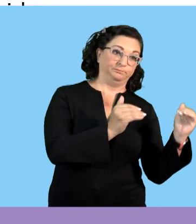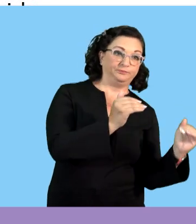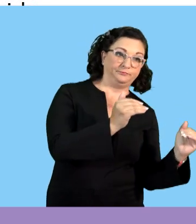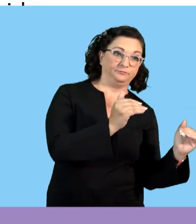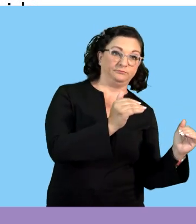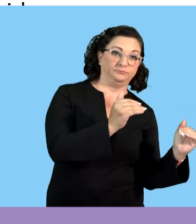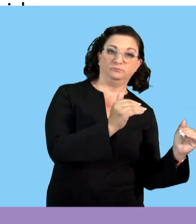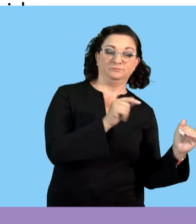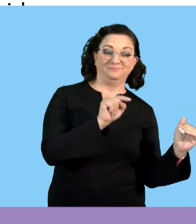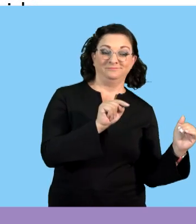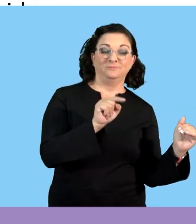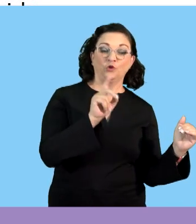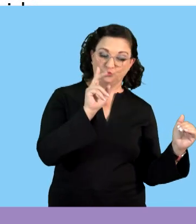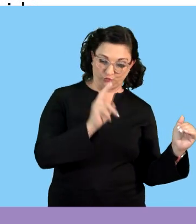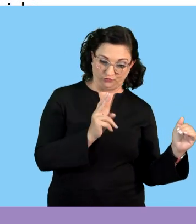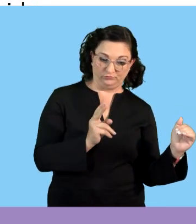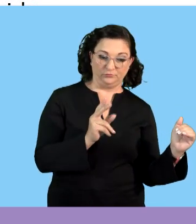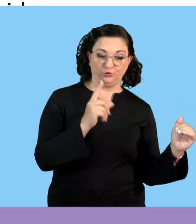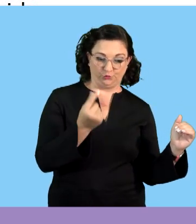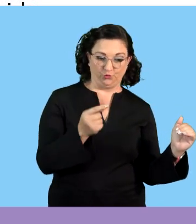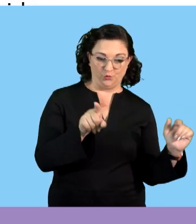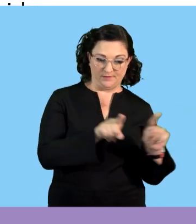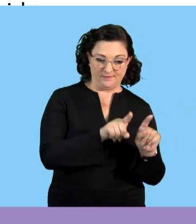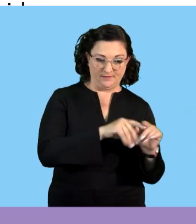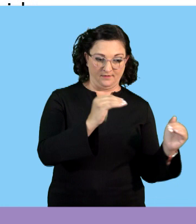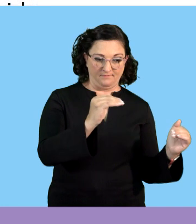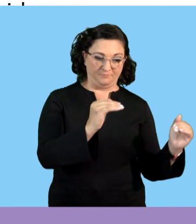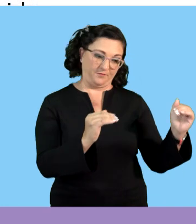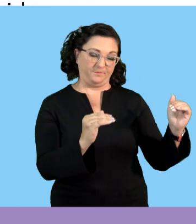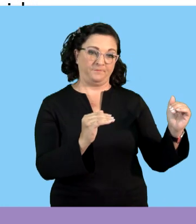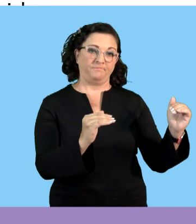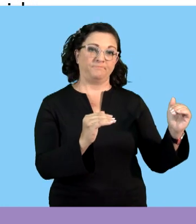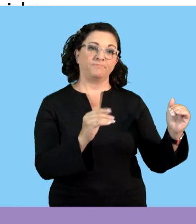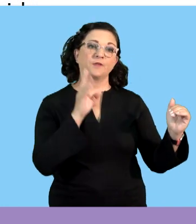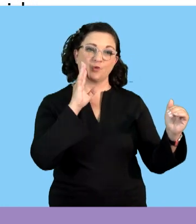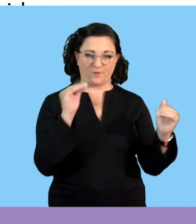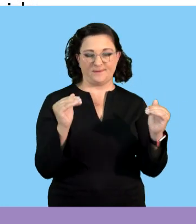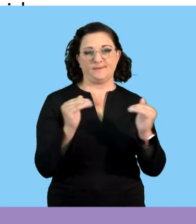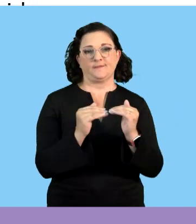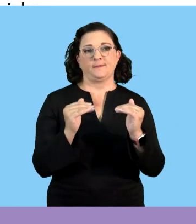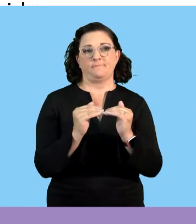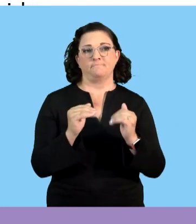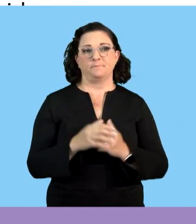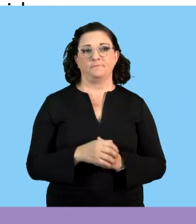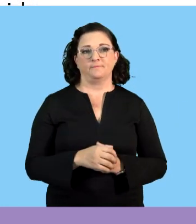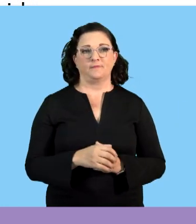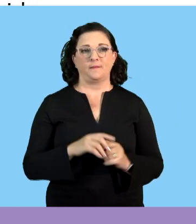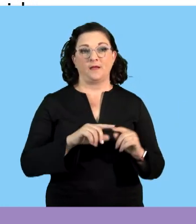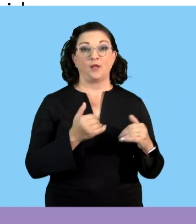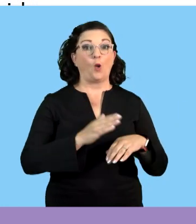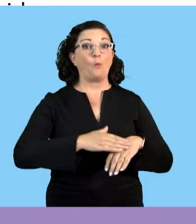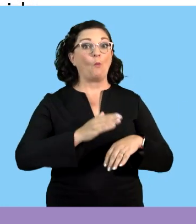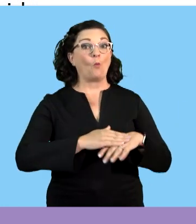make the scale to become imbalanced. But then I can now add maybe some weight on the other side of the scale, and the scale is